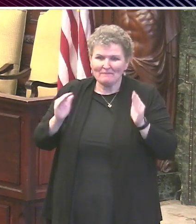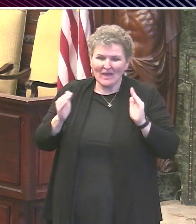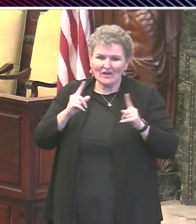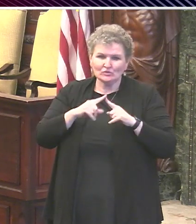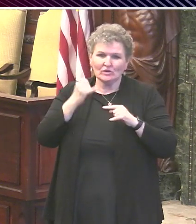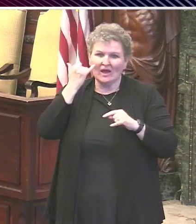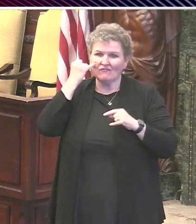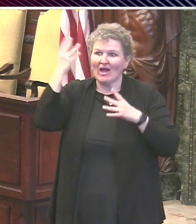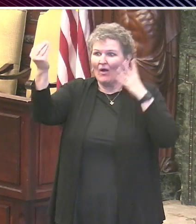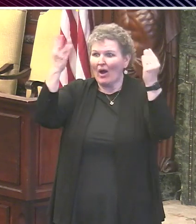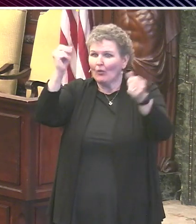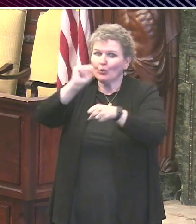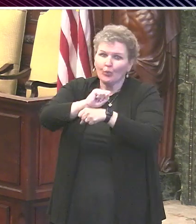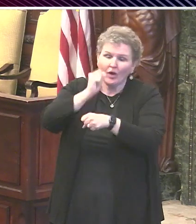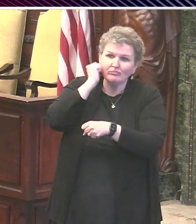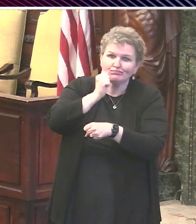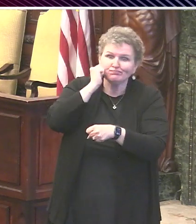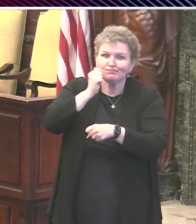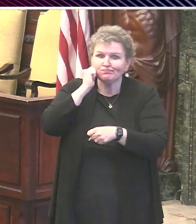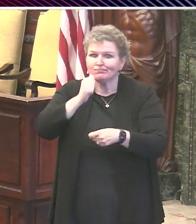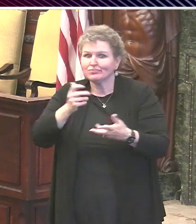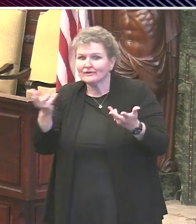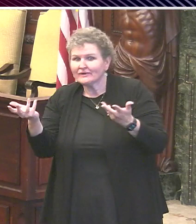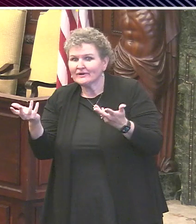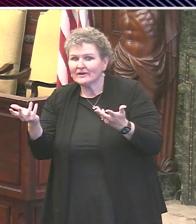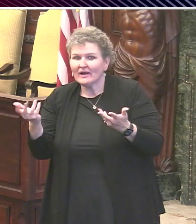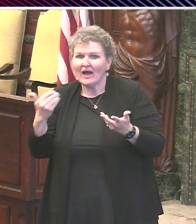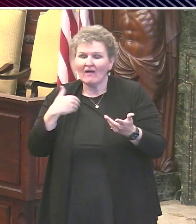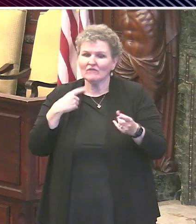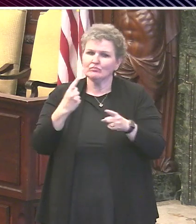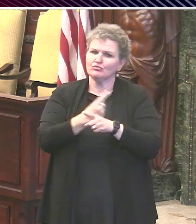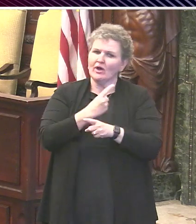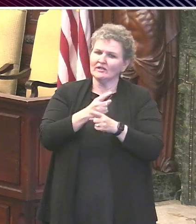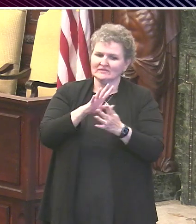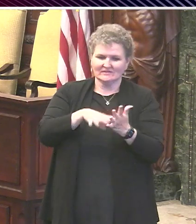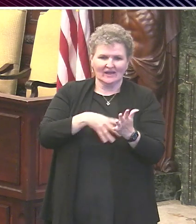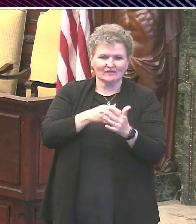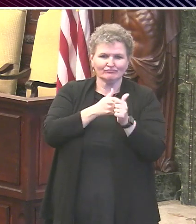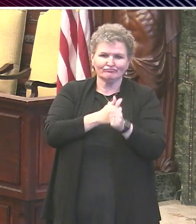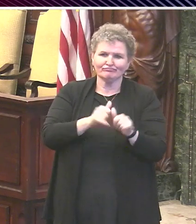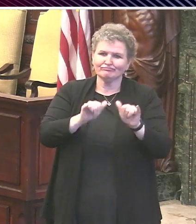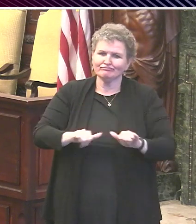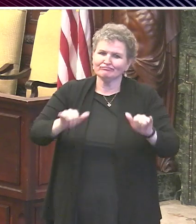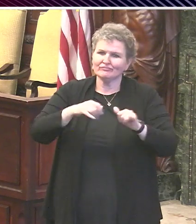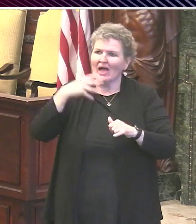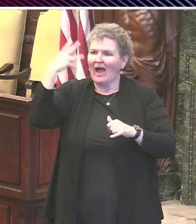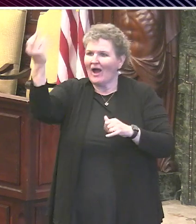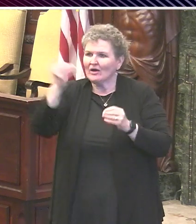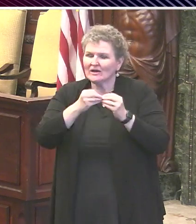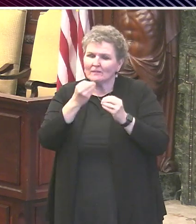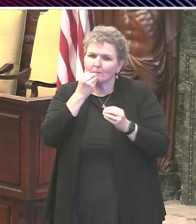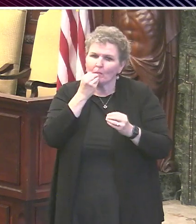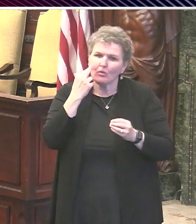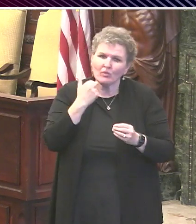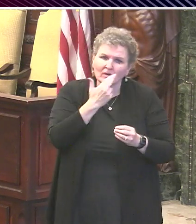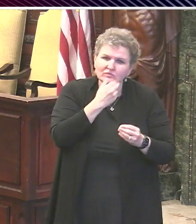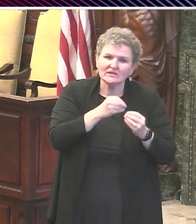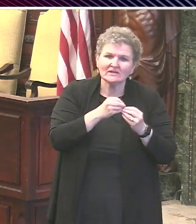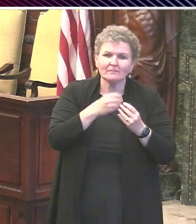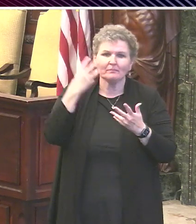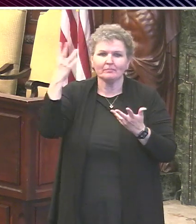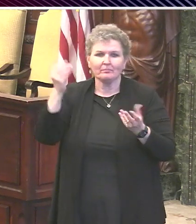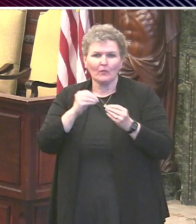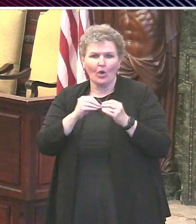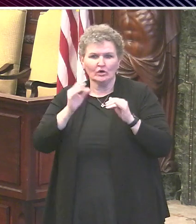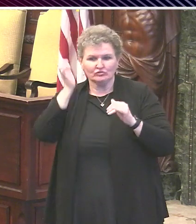going to work every day, or people were going to work every day and eating out more as opposed to eating home. So you're going to have a natural increase